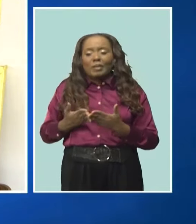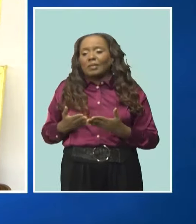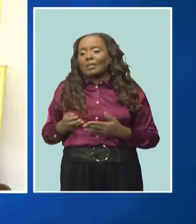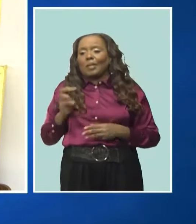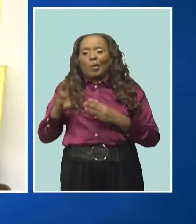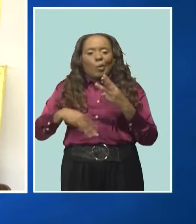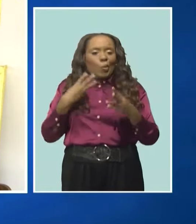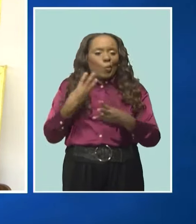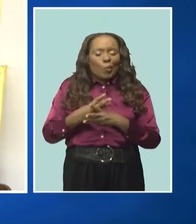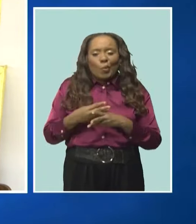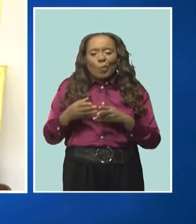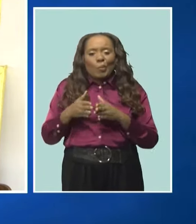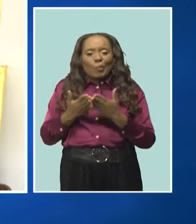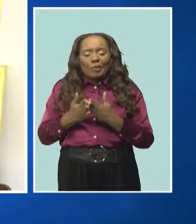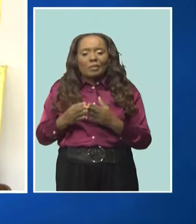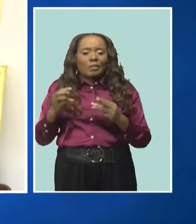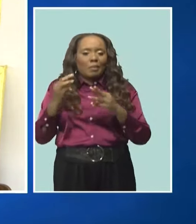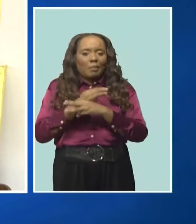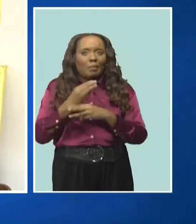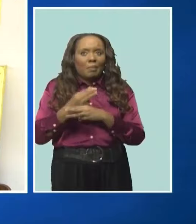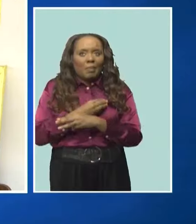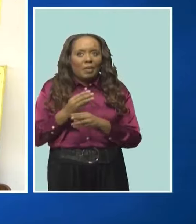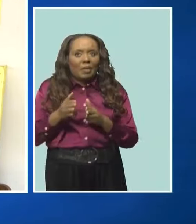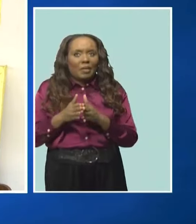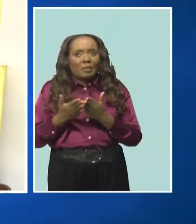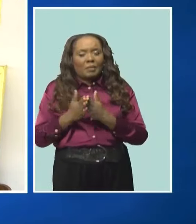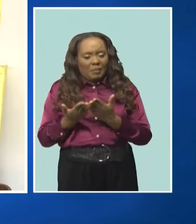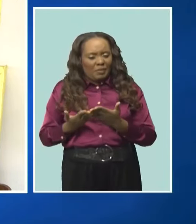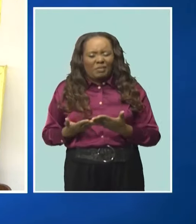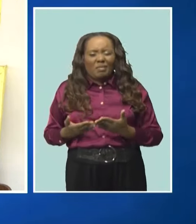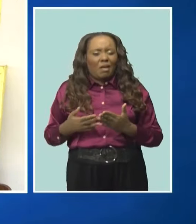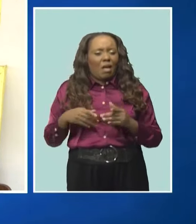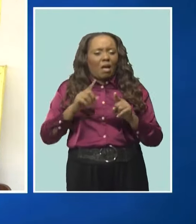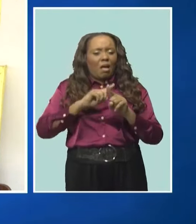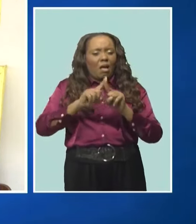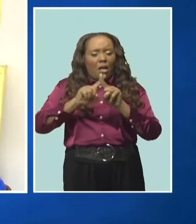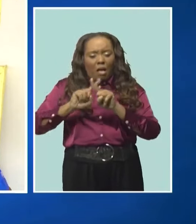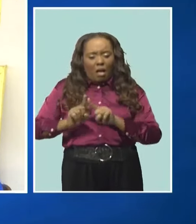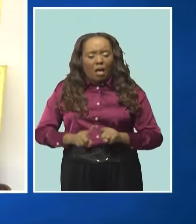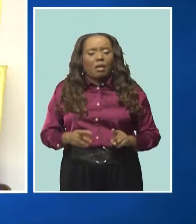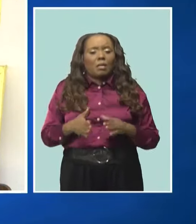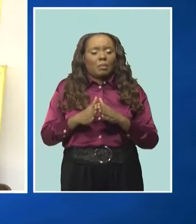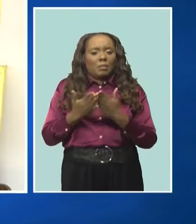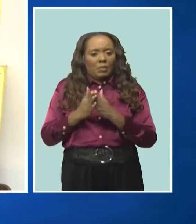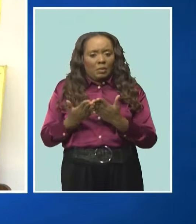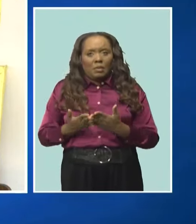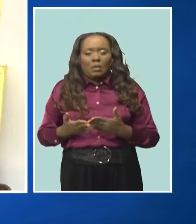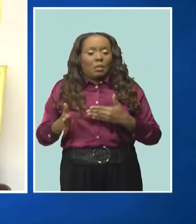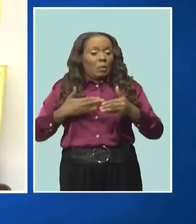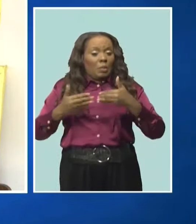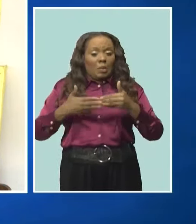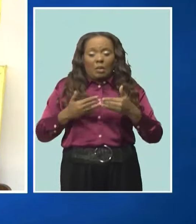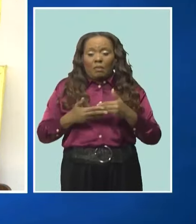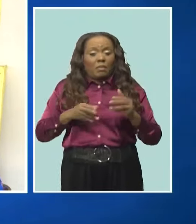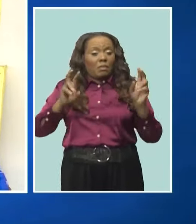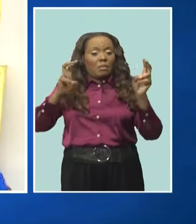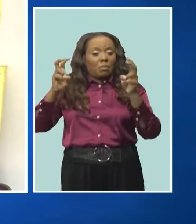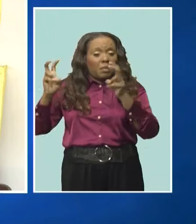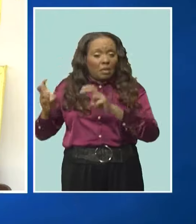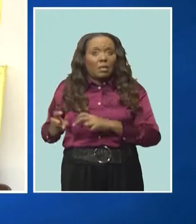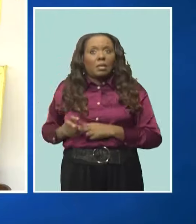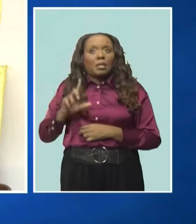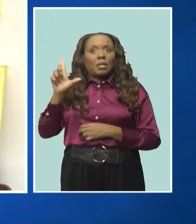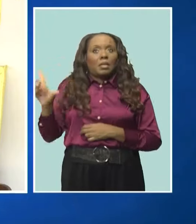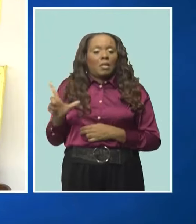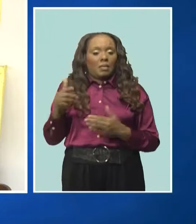geographical books, mathematic books, you name it. Whatever the genre is or whatever the subject is, this library